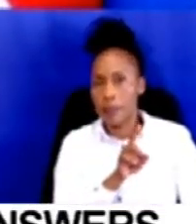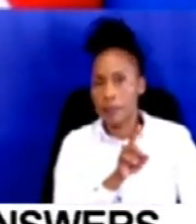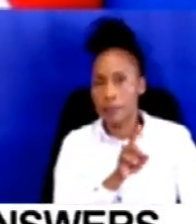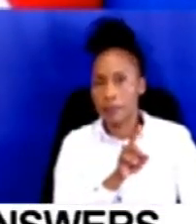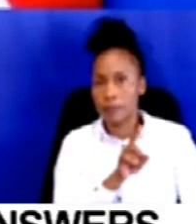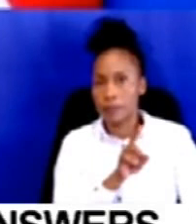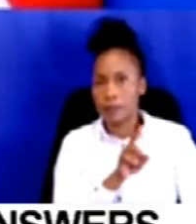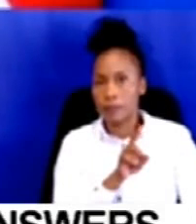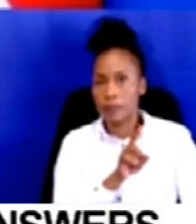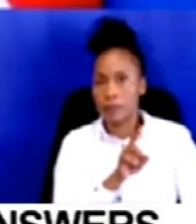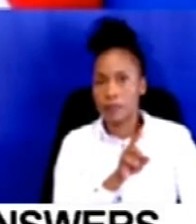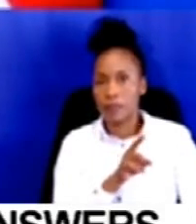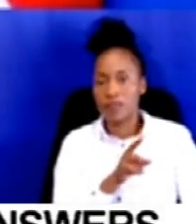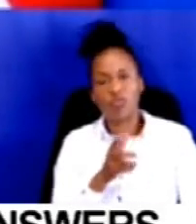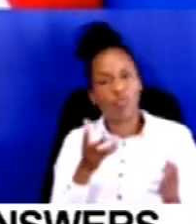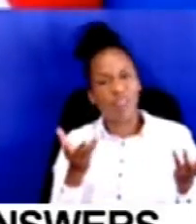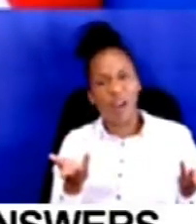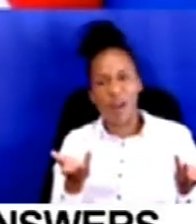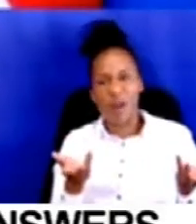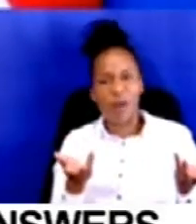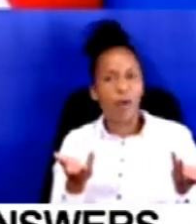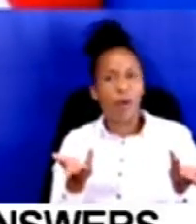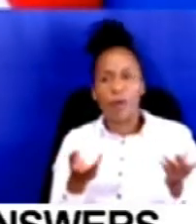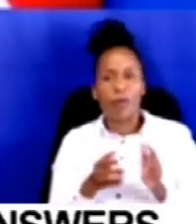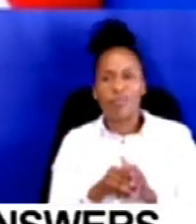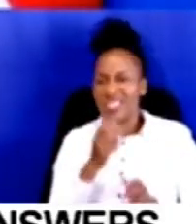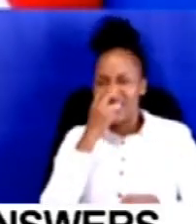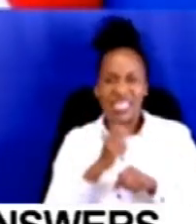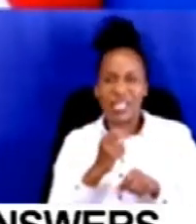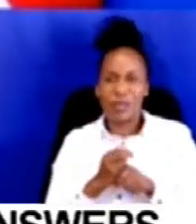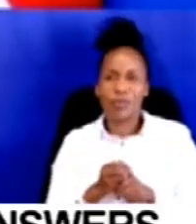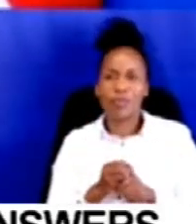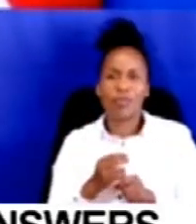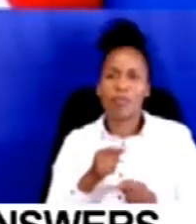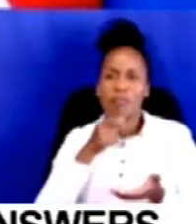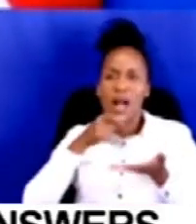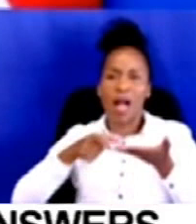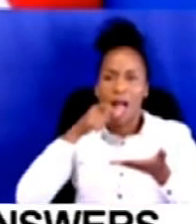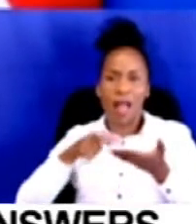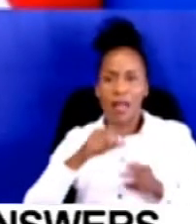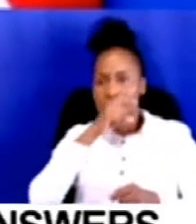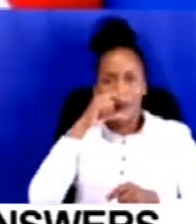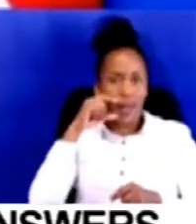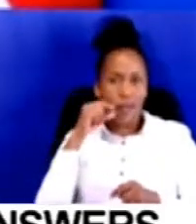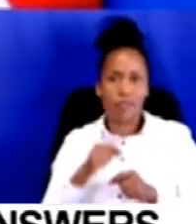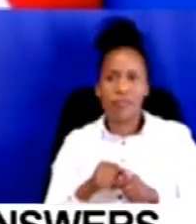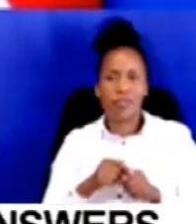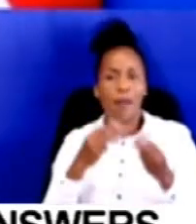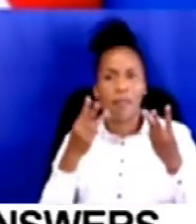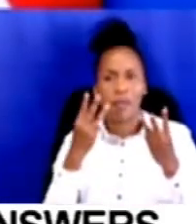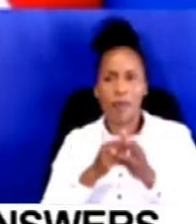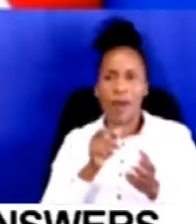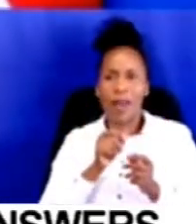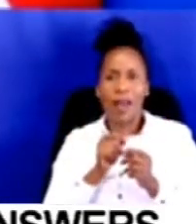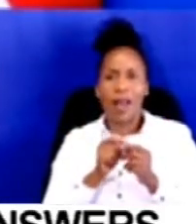justification to mention the names of those accused in this House, as it is a matter